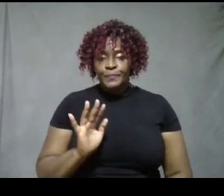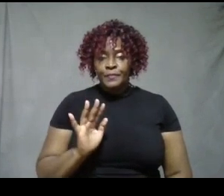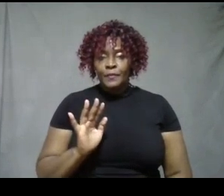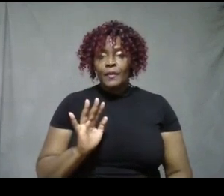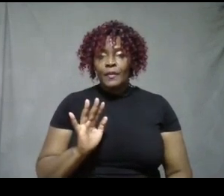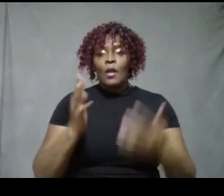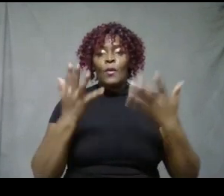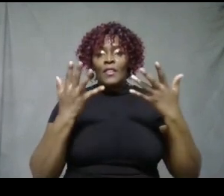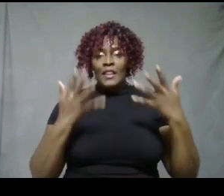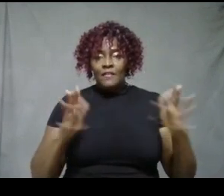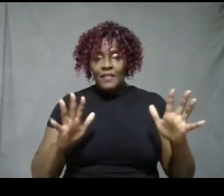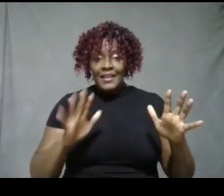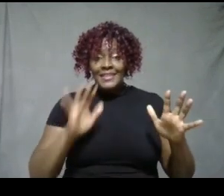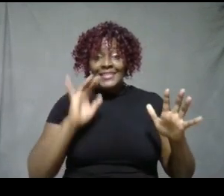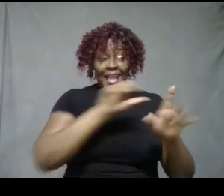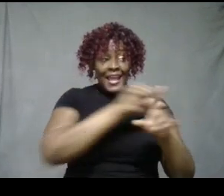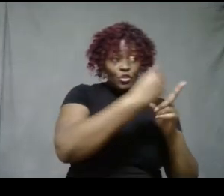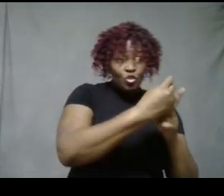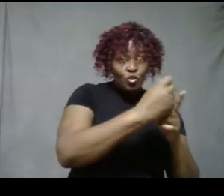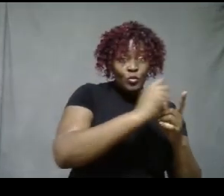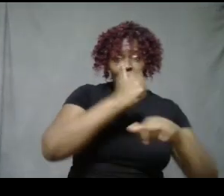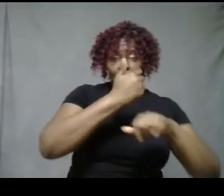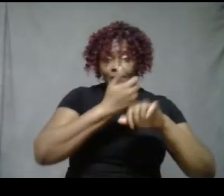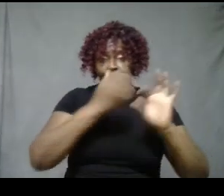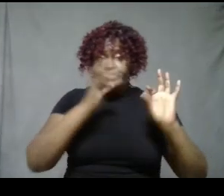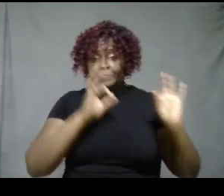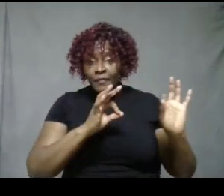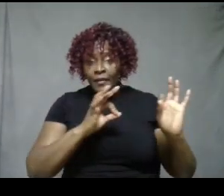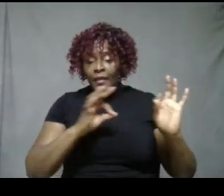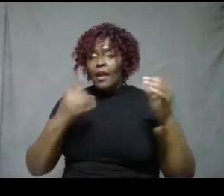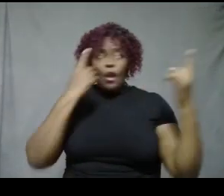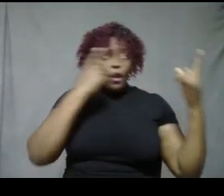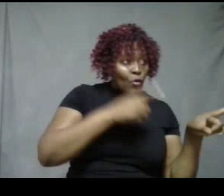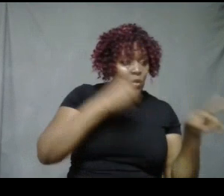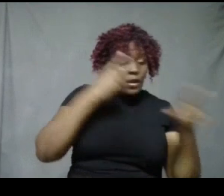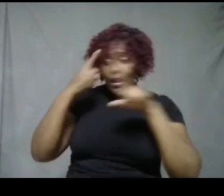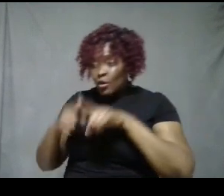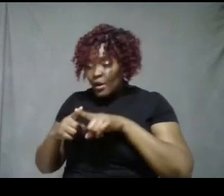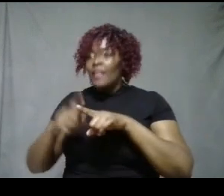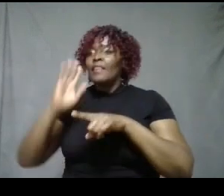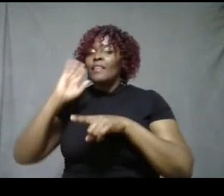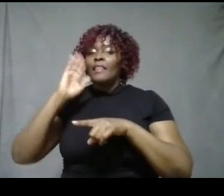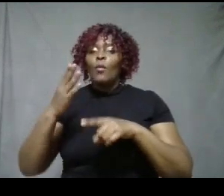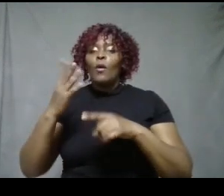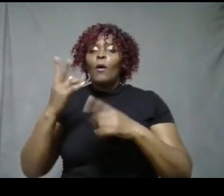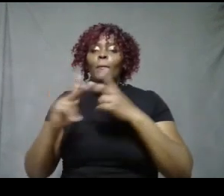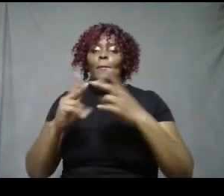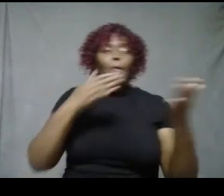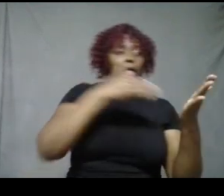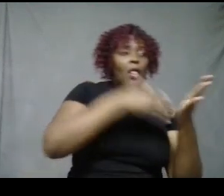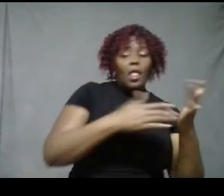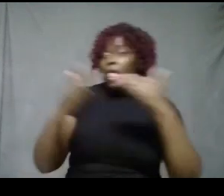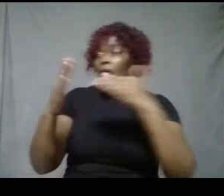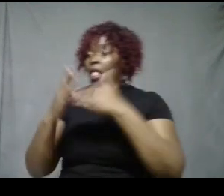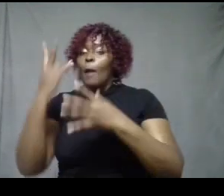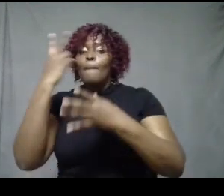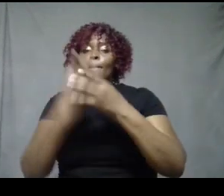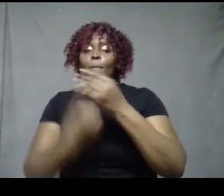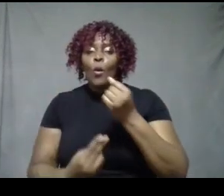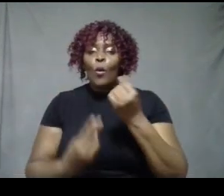particular conditions are met, then there would be a joint dismissal by the parties of the lawsuit.